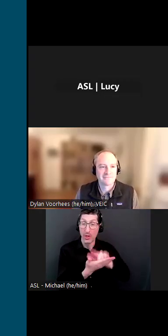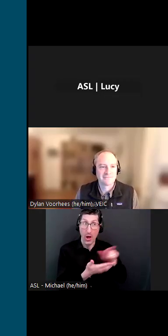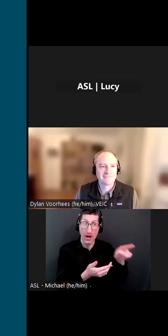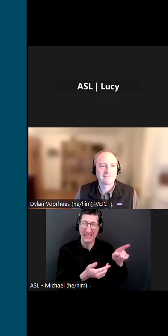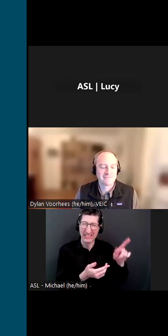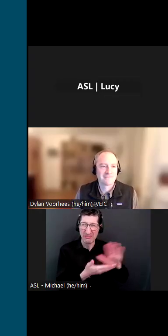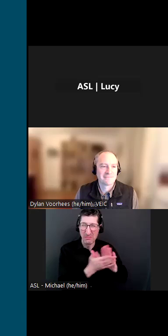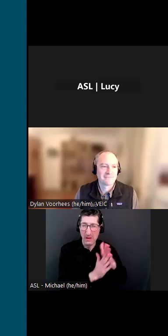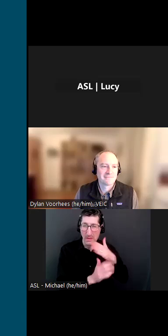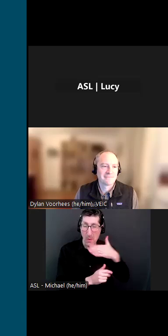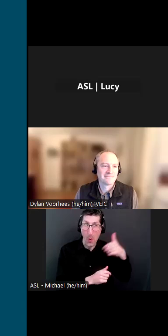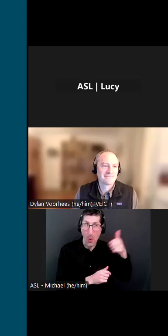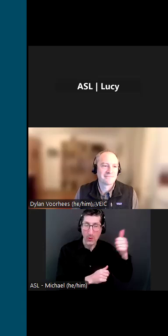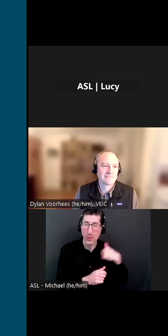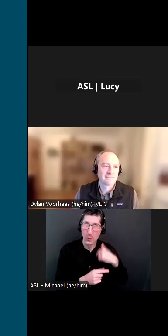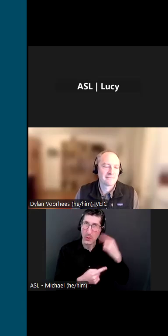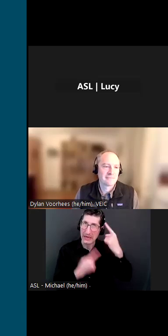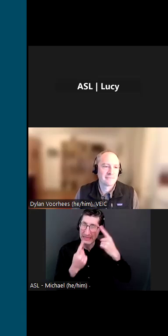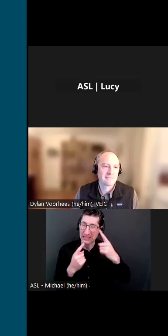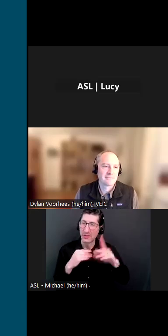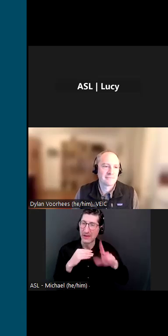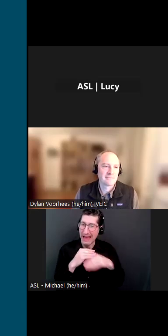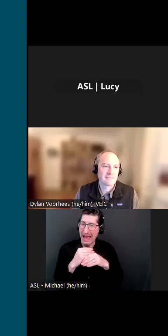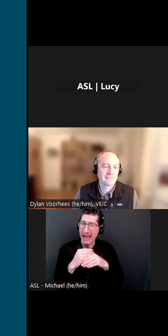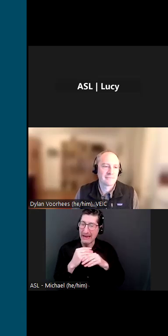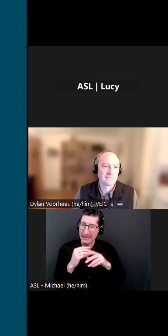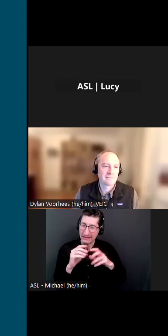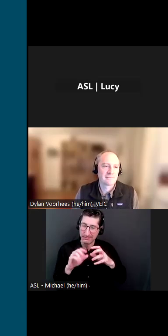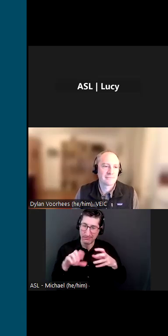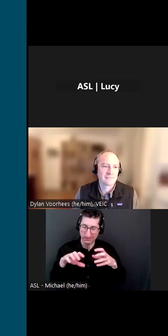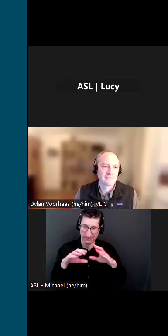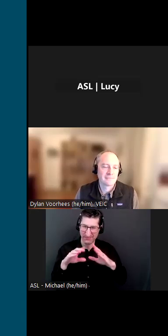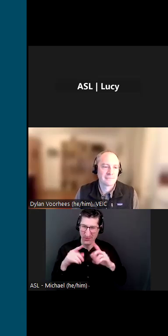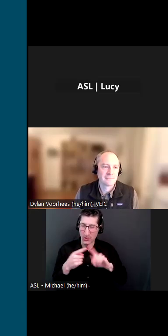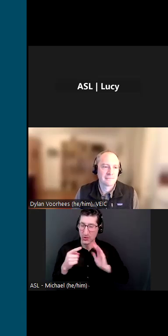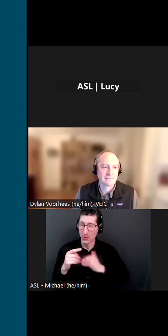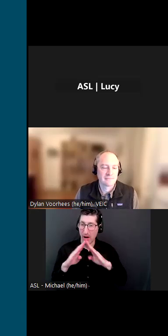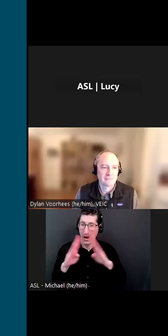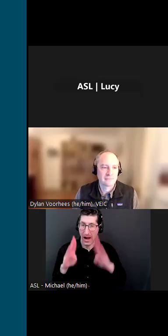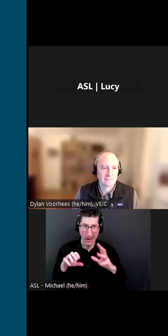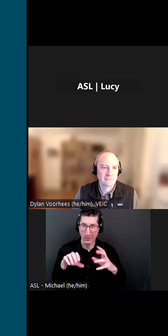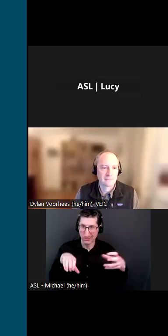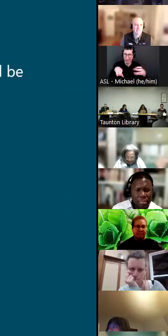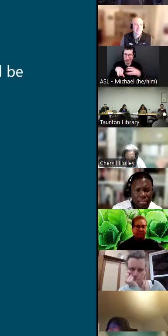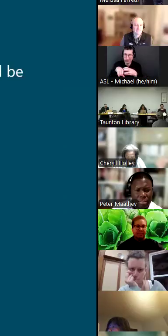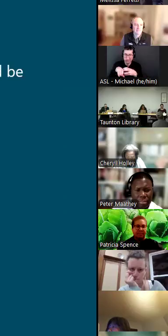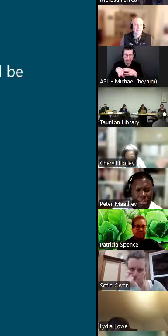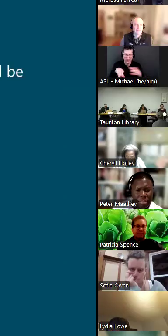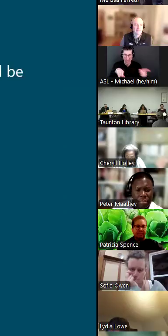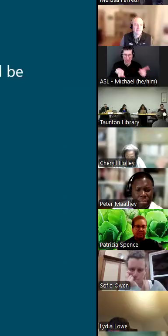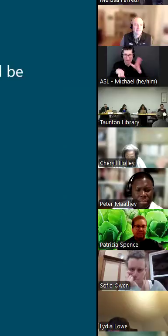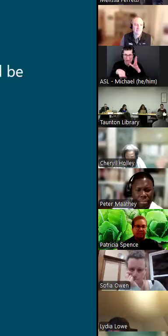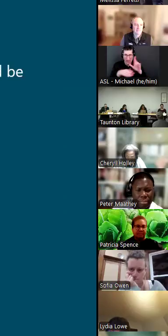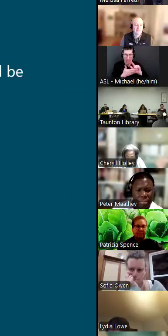aging in her golden years. So, it's really hard to find the resources and find out where you need to go. And having a clearinghouse is going